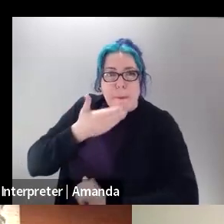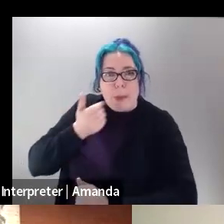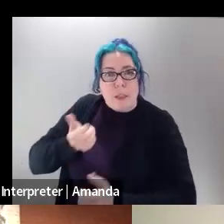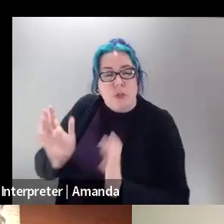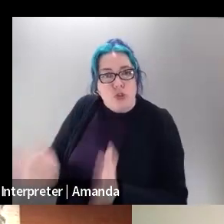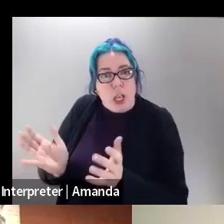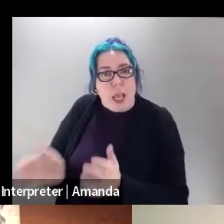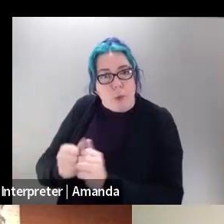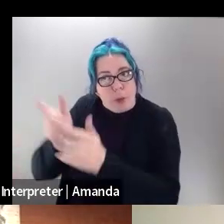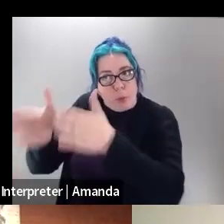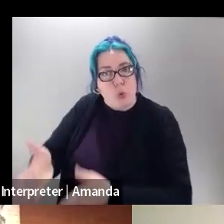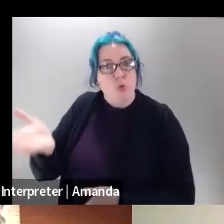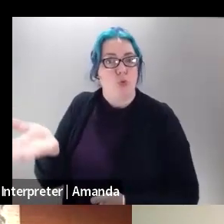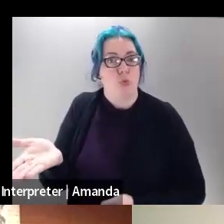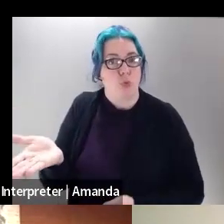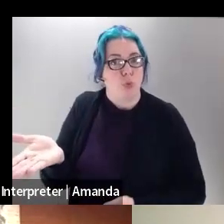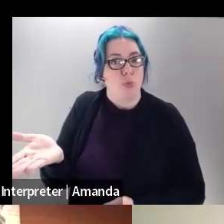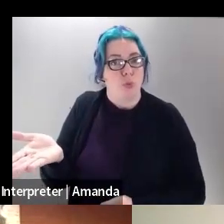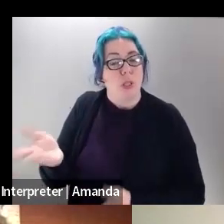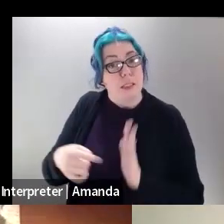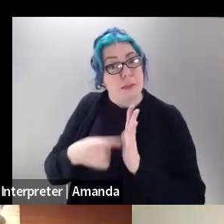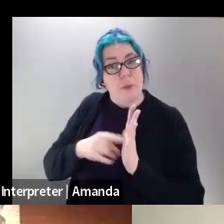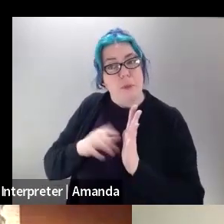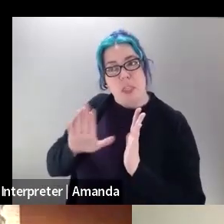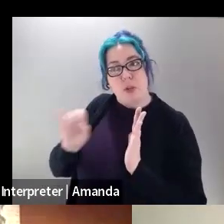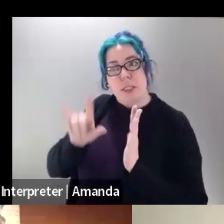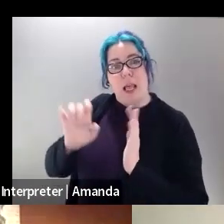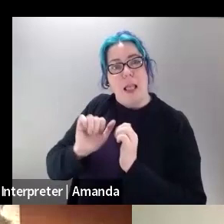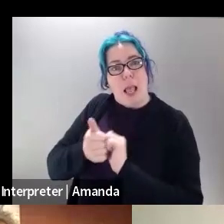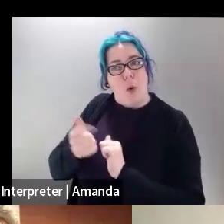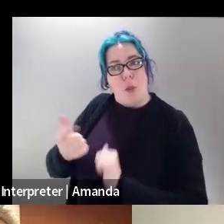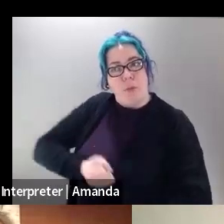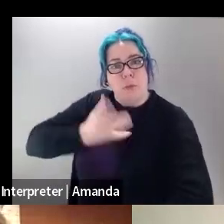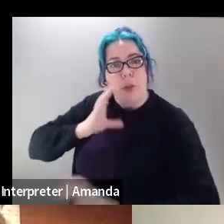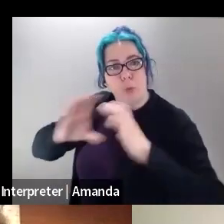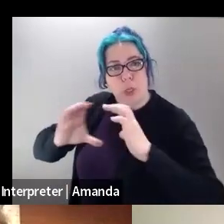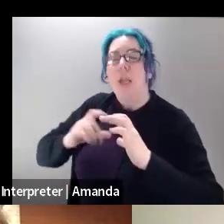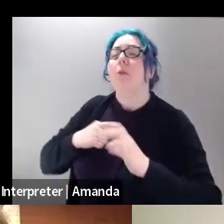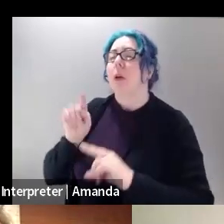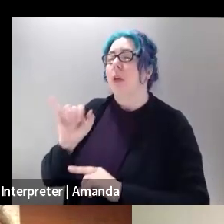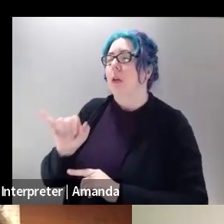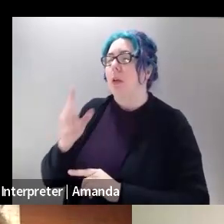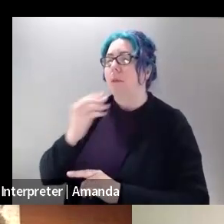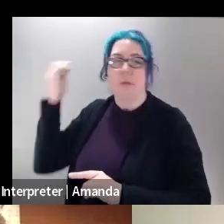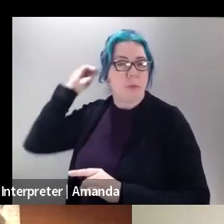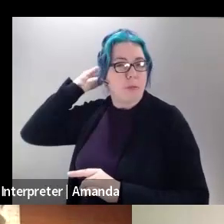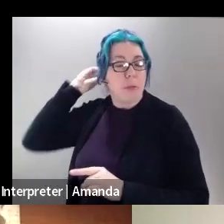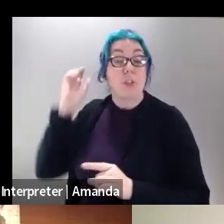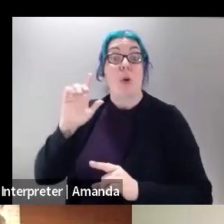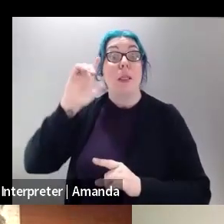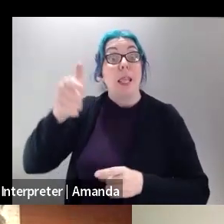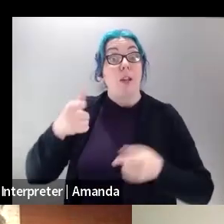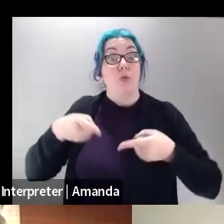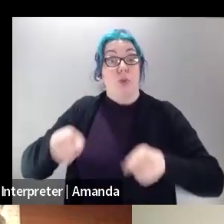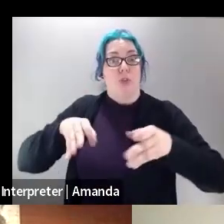you notes as an actor, it's customized. It's not just like, like, this is generally how I talk, when